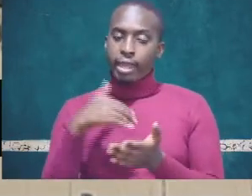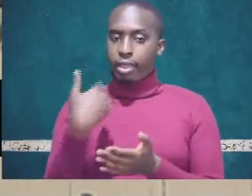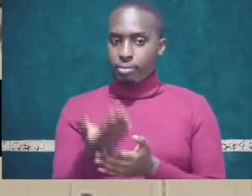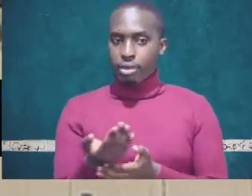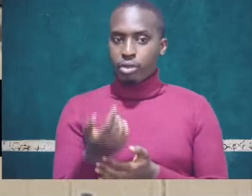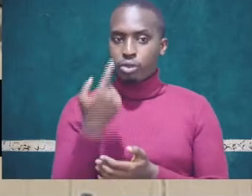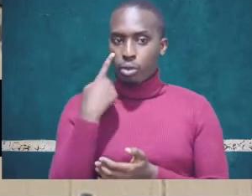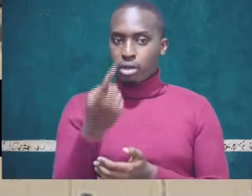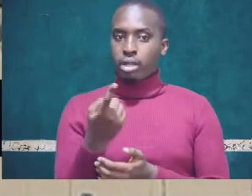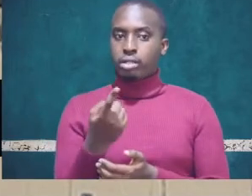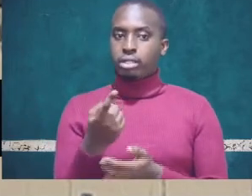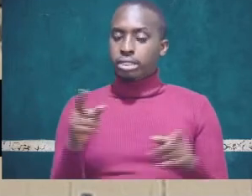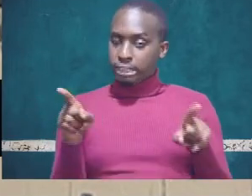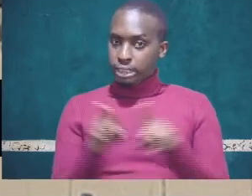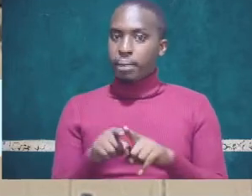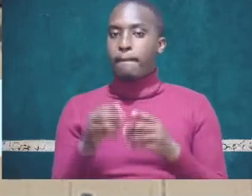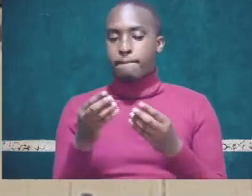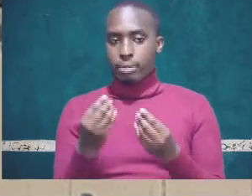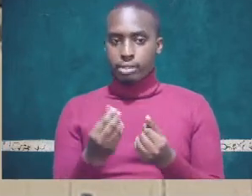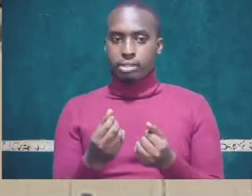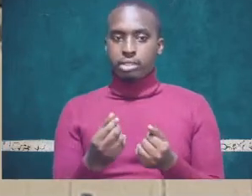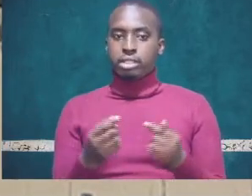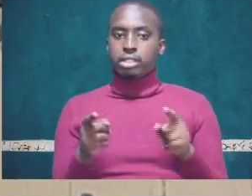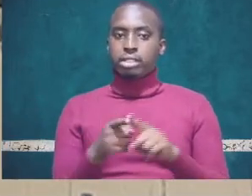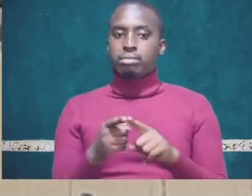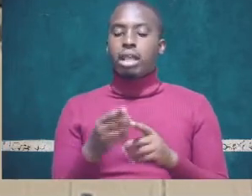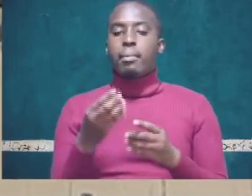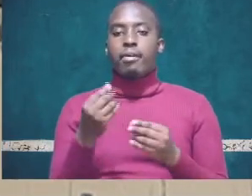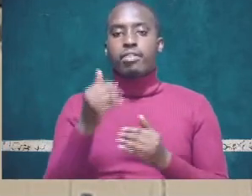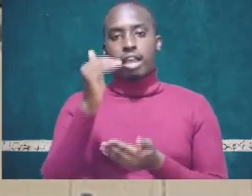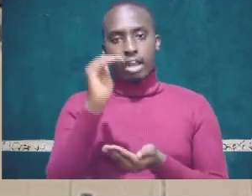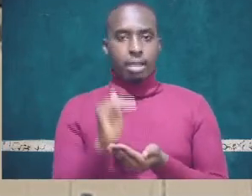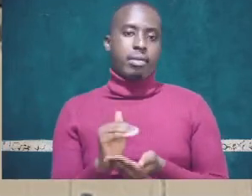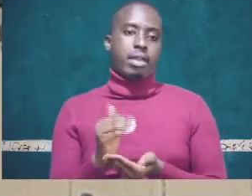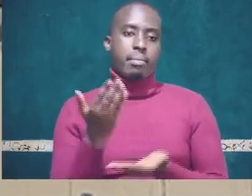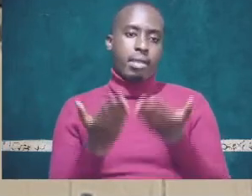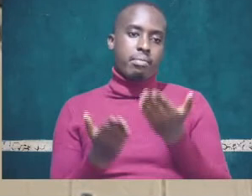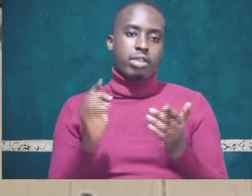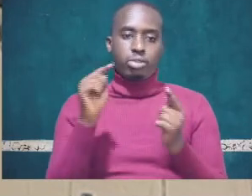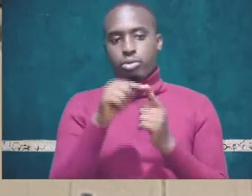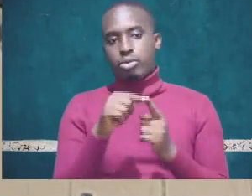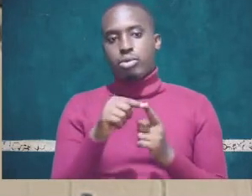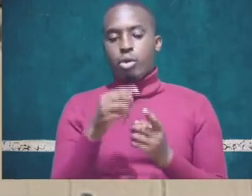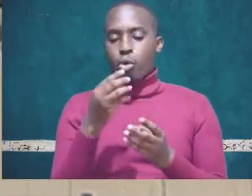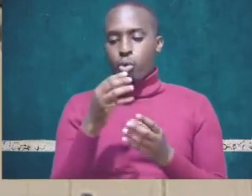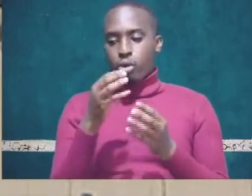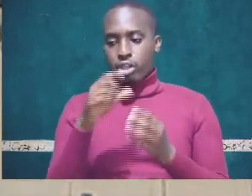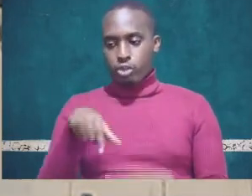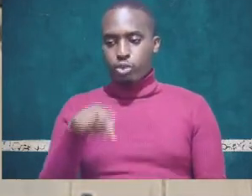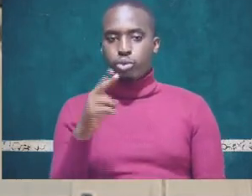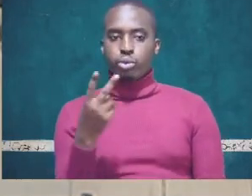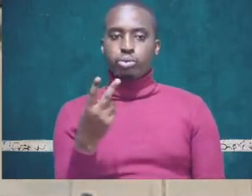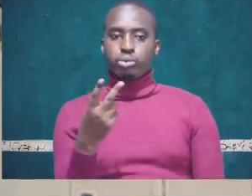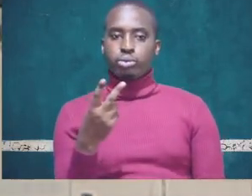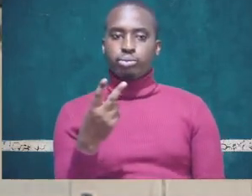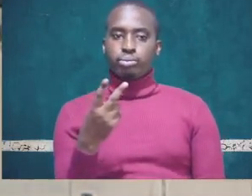that at the same price, quantity demanded has reduced, maybe to Q2,